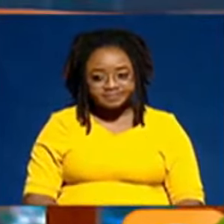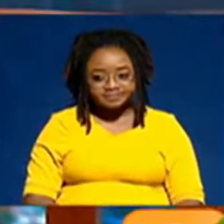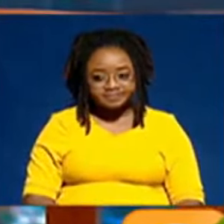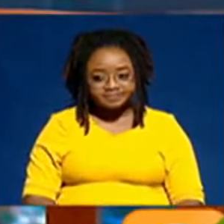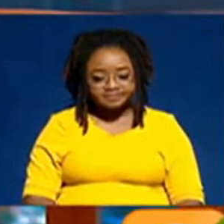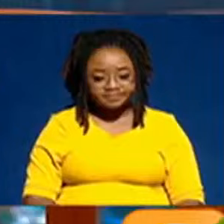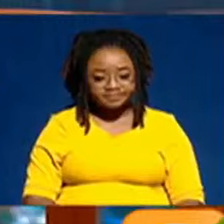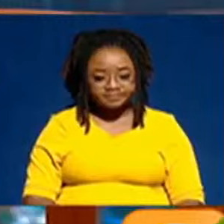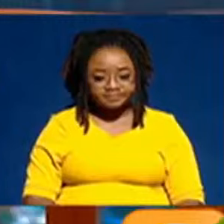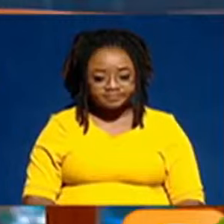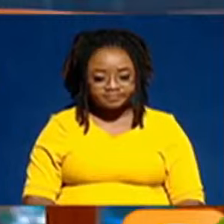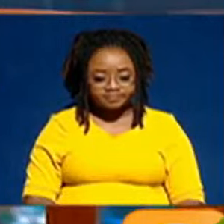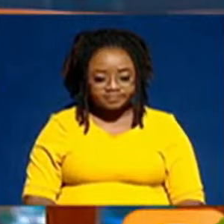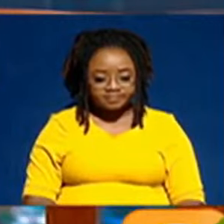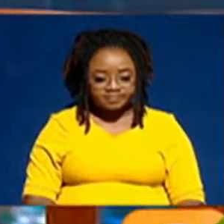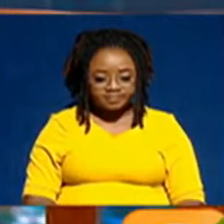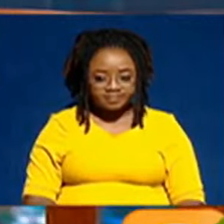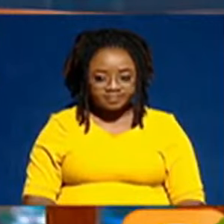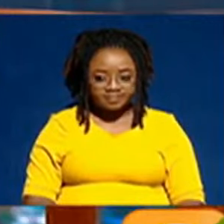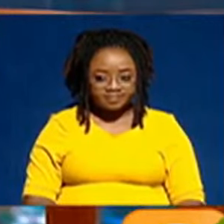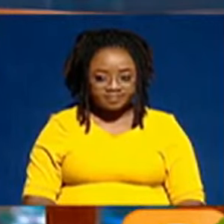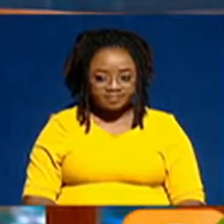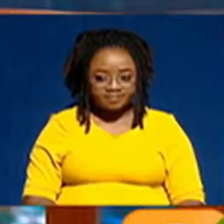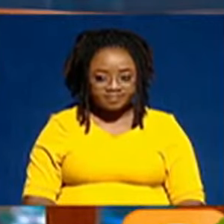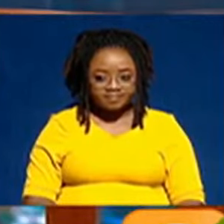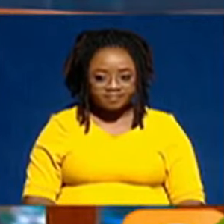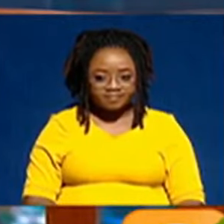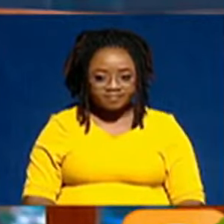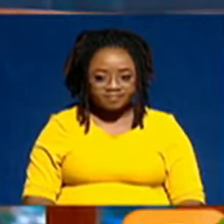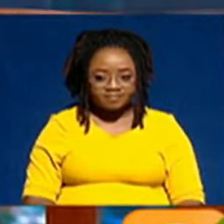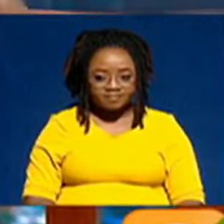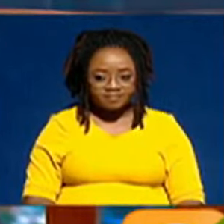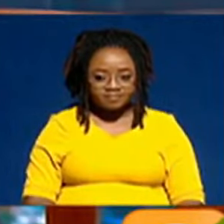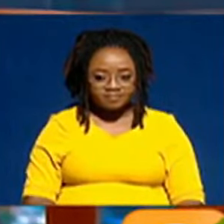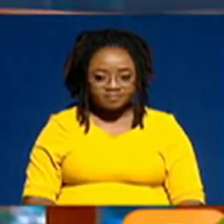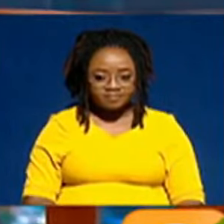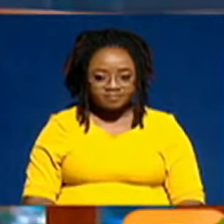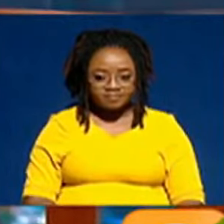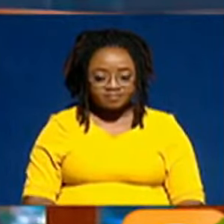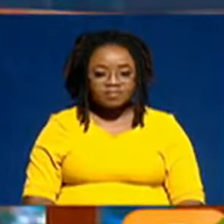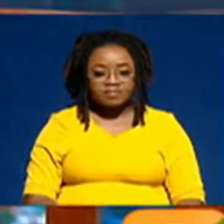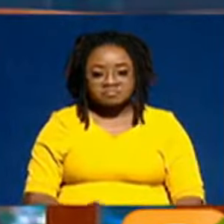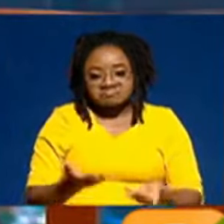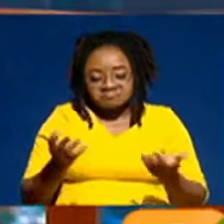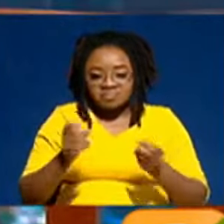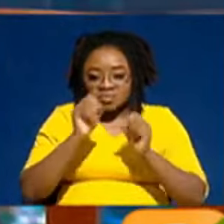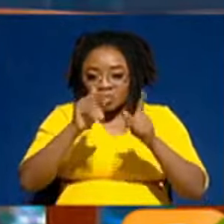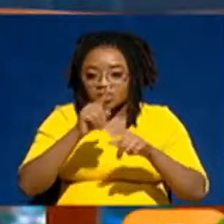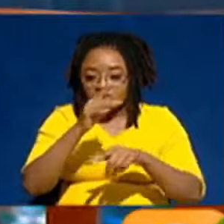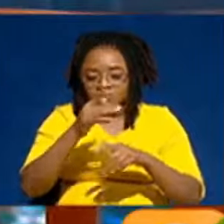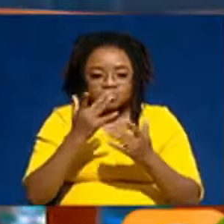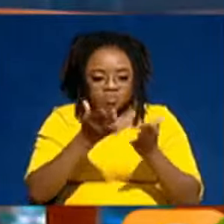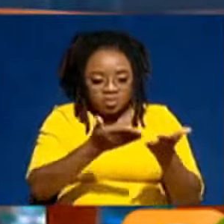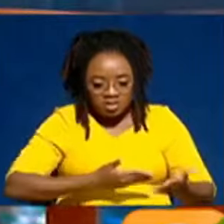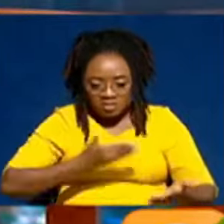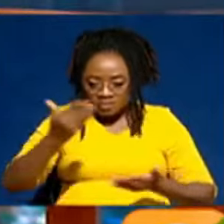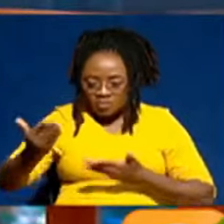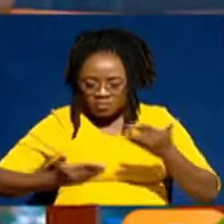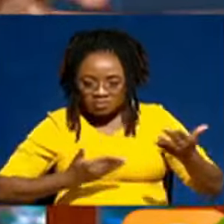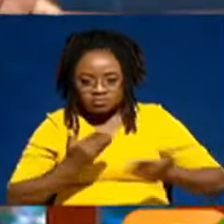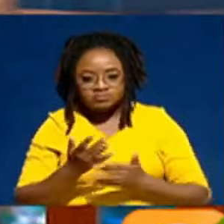So yes, you can invite our development partners from wherever, from Asia, to come. They'll put up a 75-story building